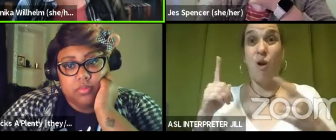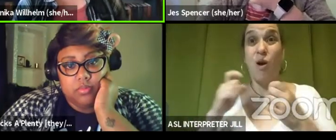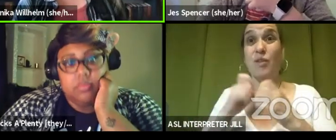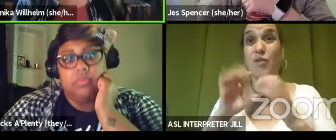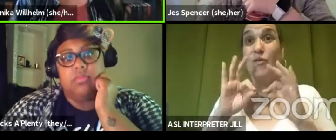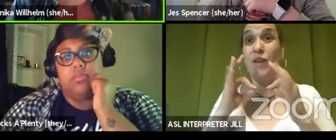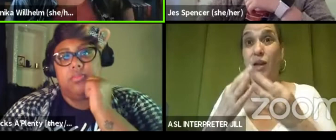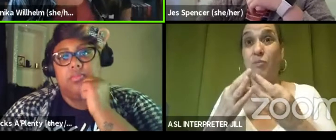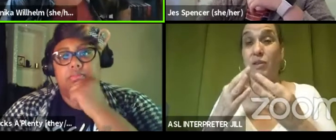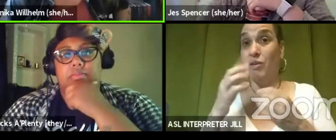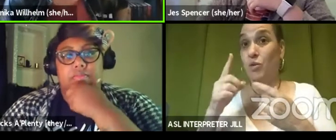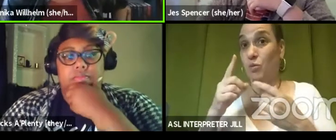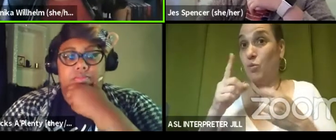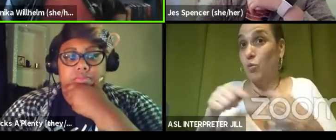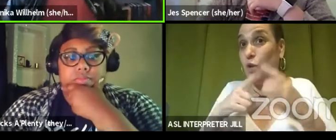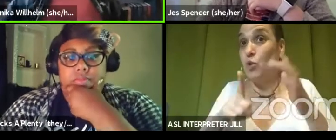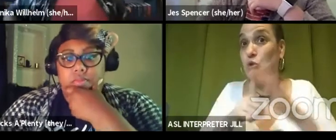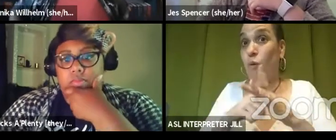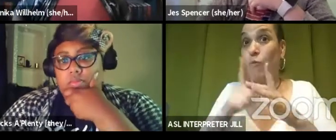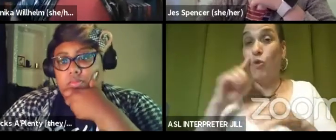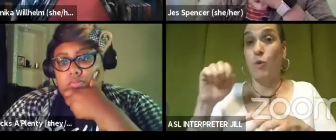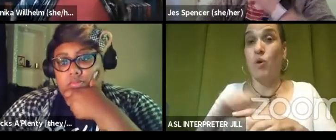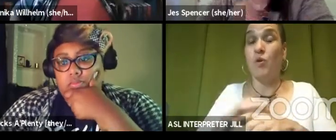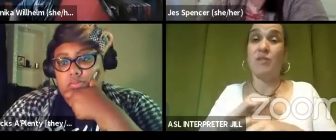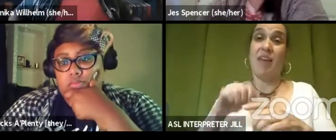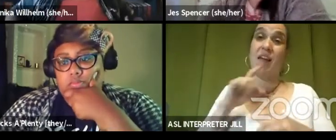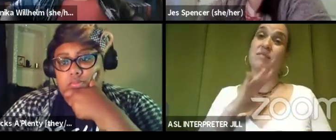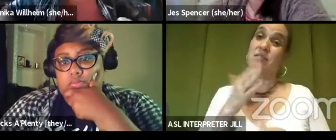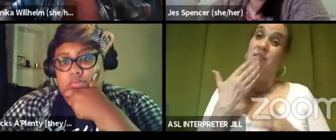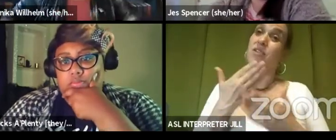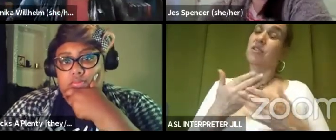rehearsal. That's so good.